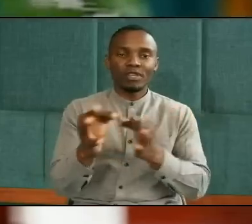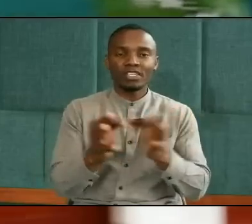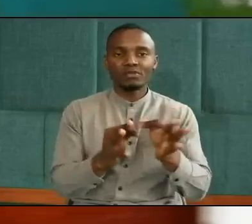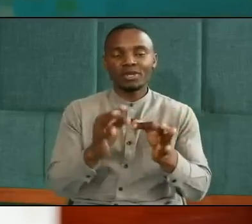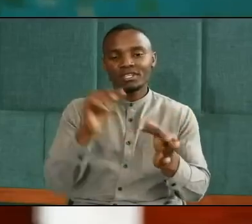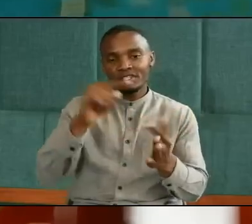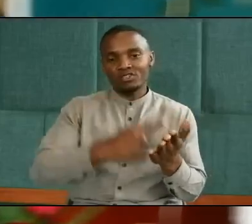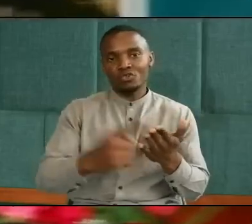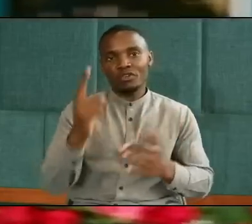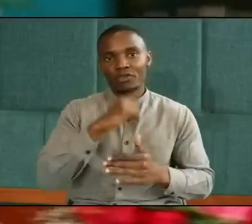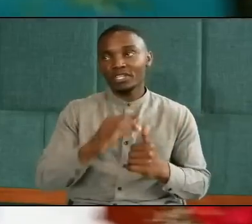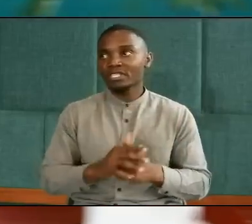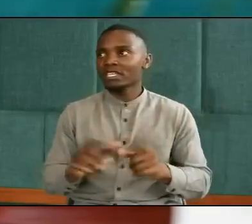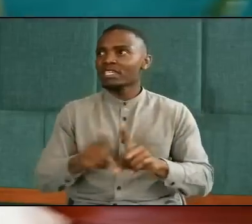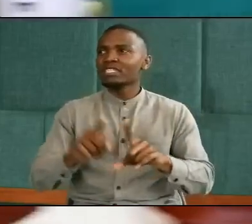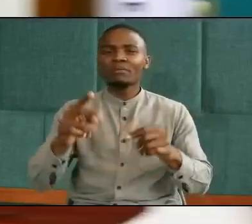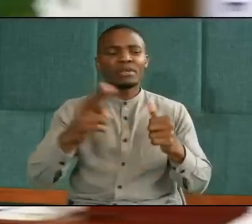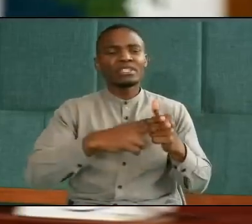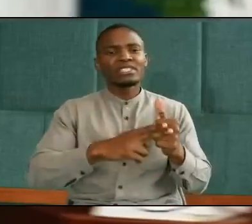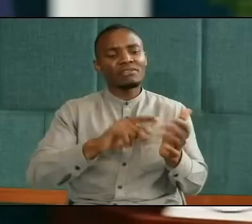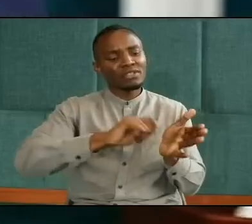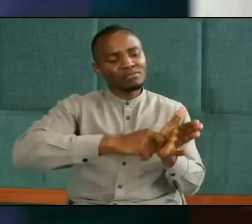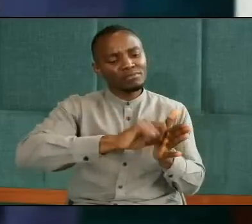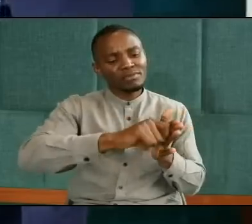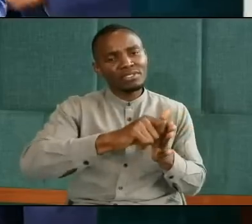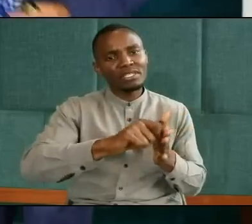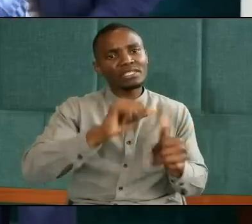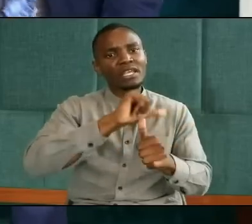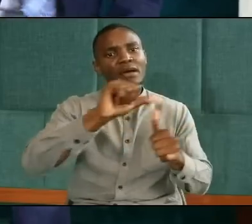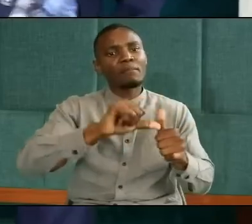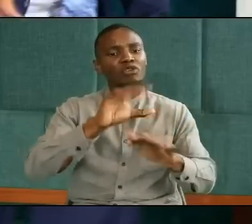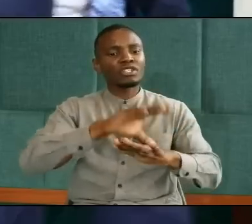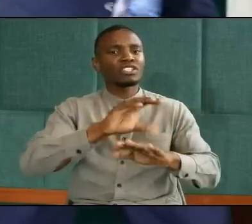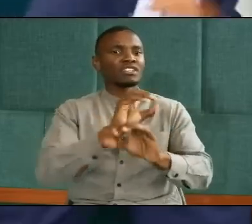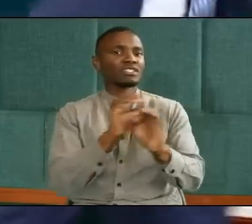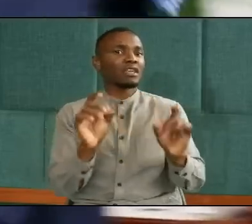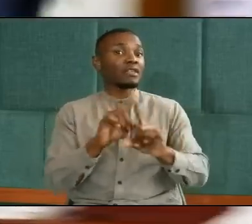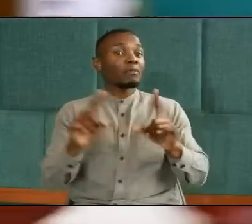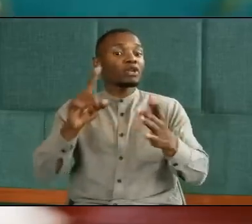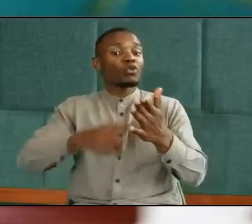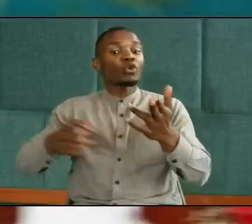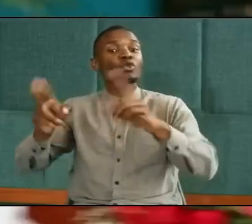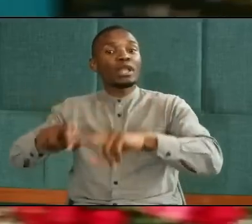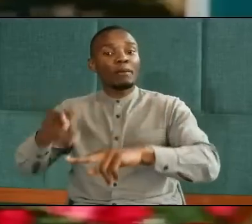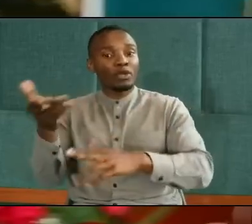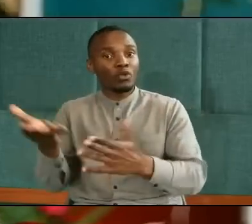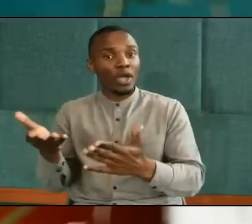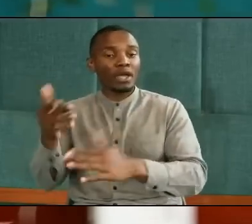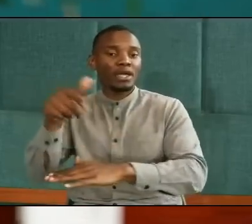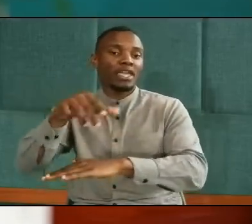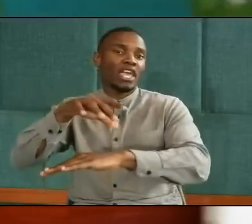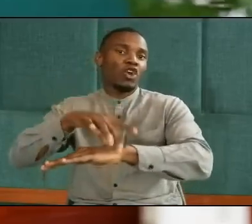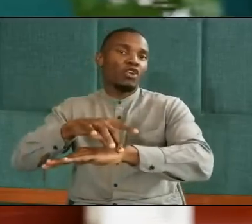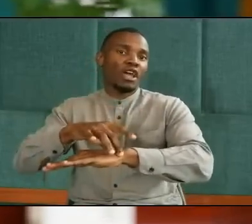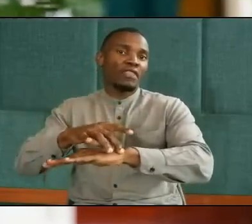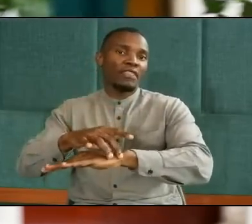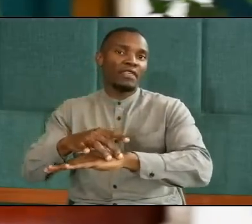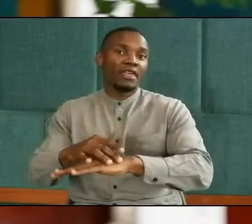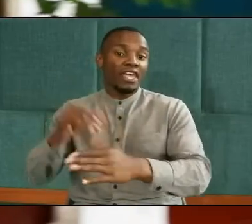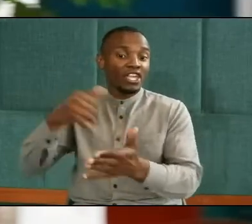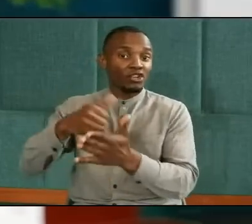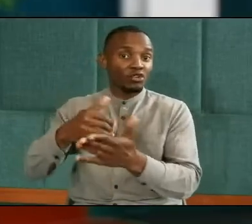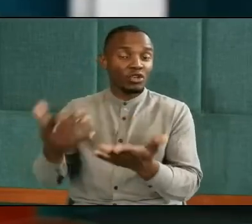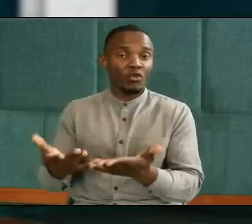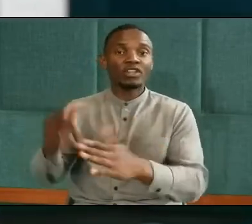seals are not necessarily about the church, but about what will happen on planet Earth, including